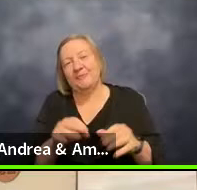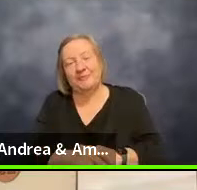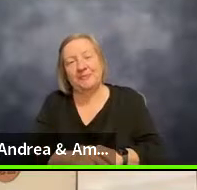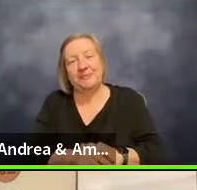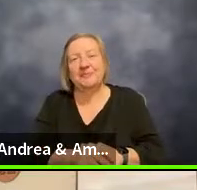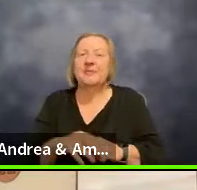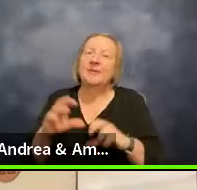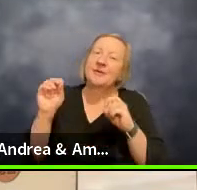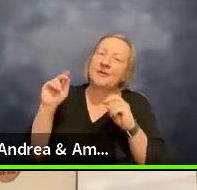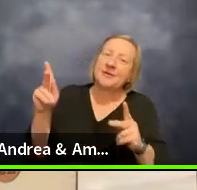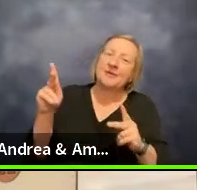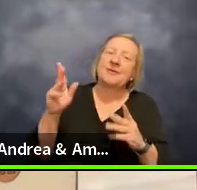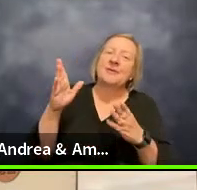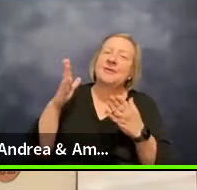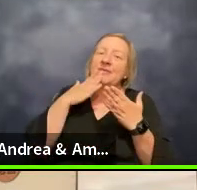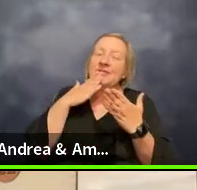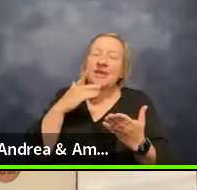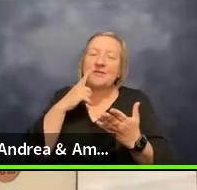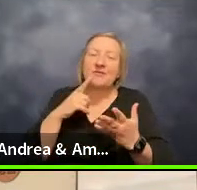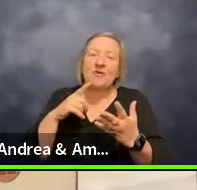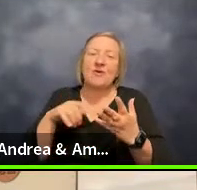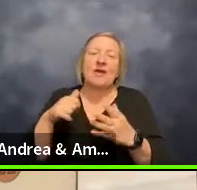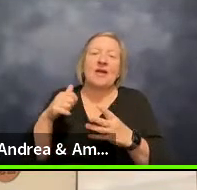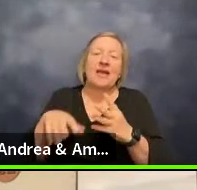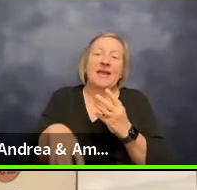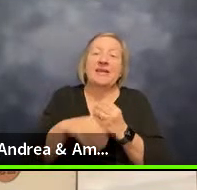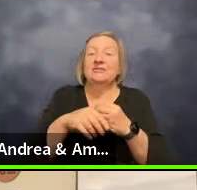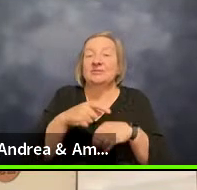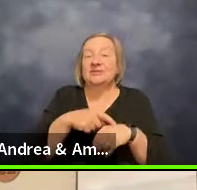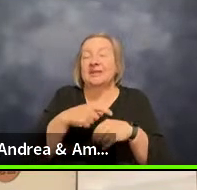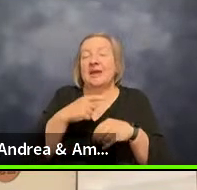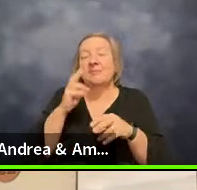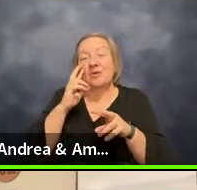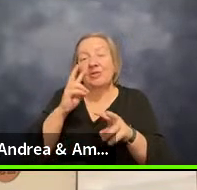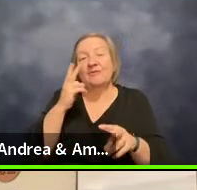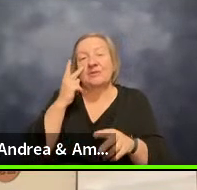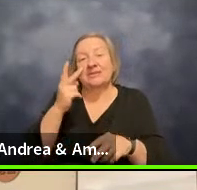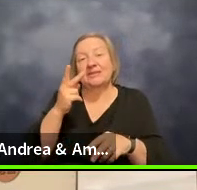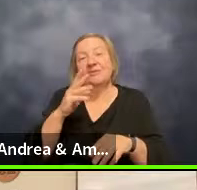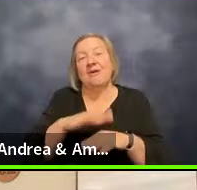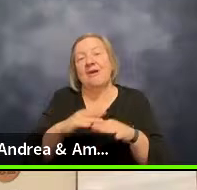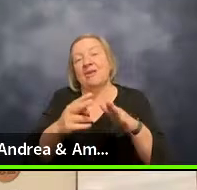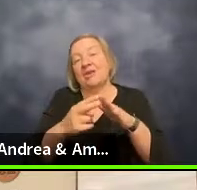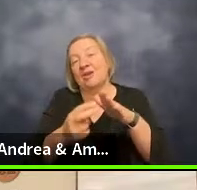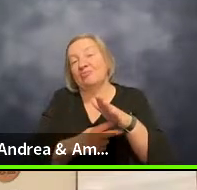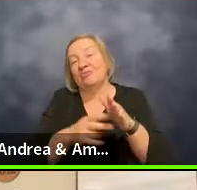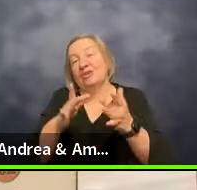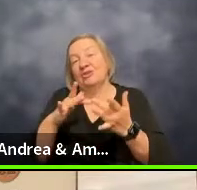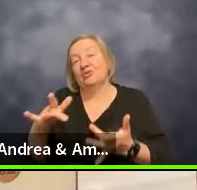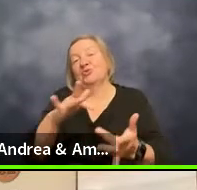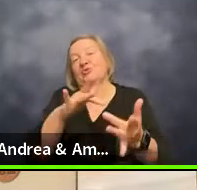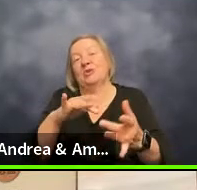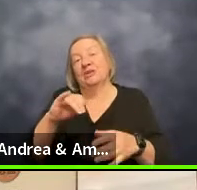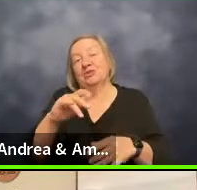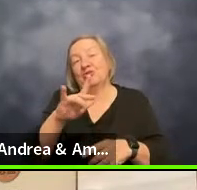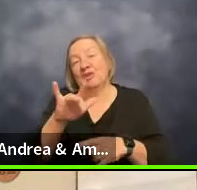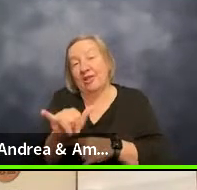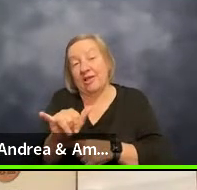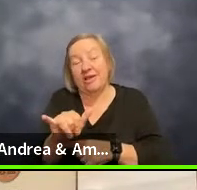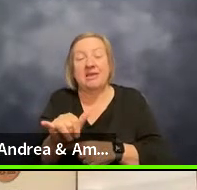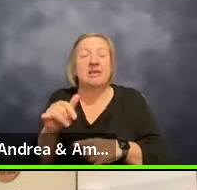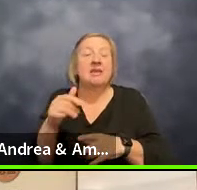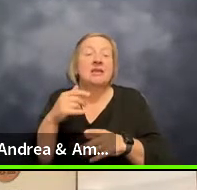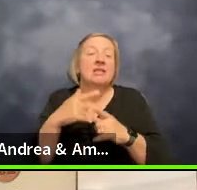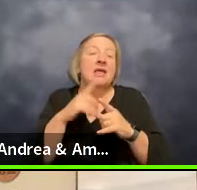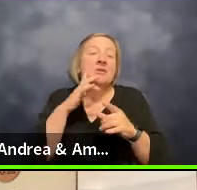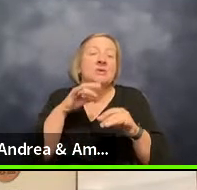All right. Well, thank you for the extra time, and we look forward to hopefully seeing you on a bridge tour in July, and then we'll stay